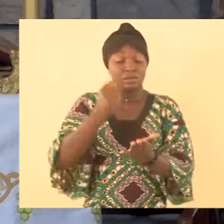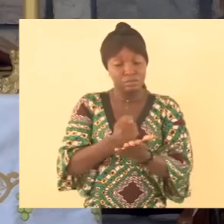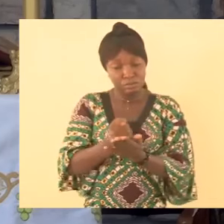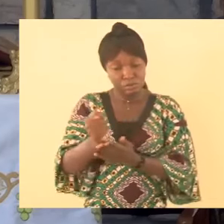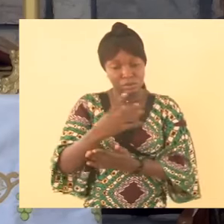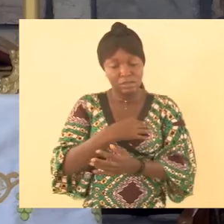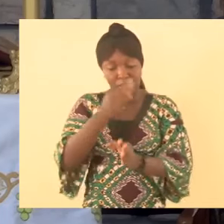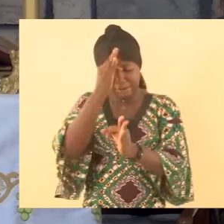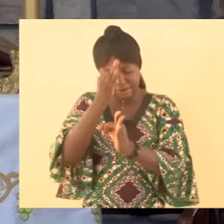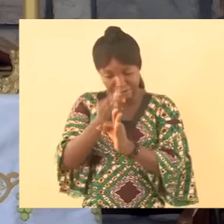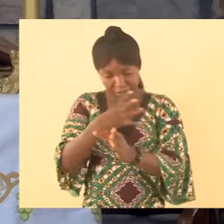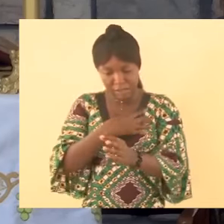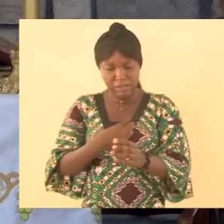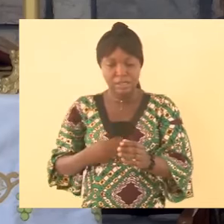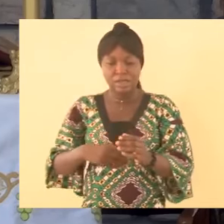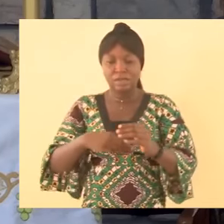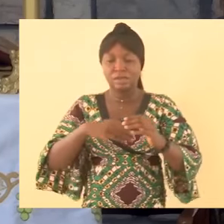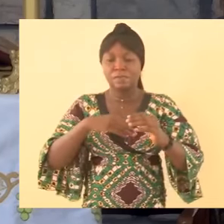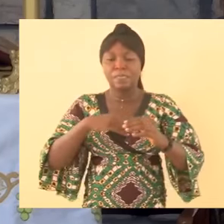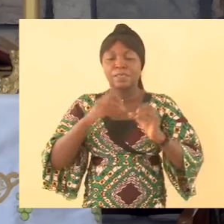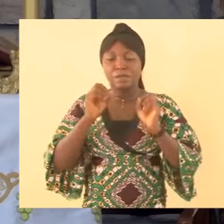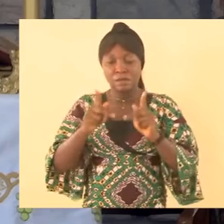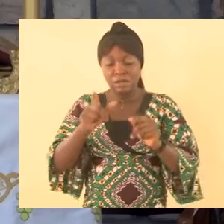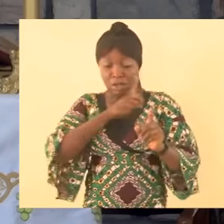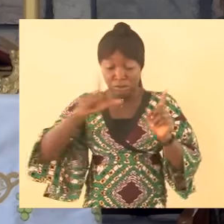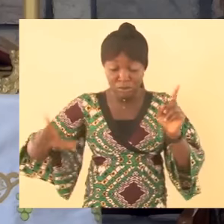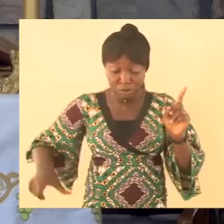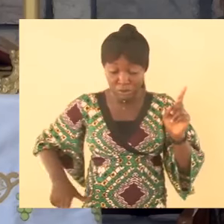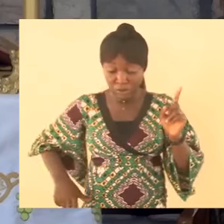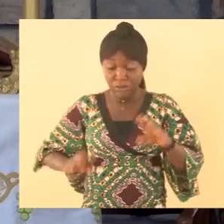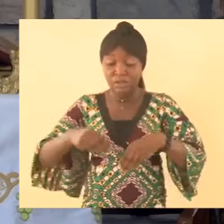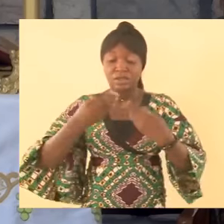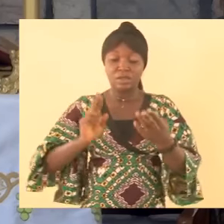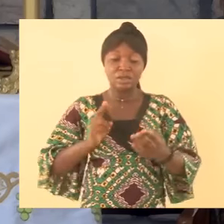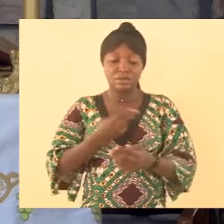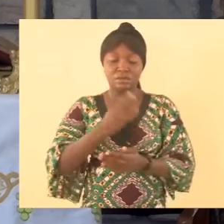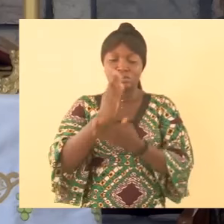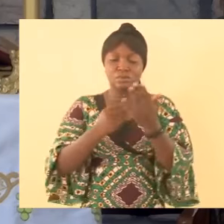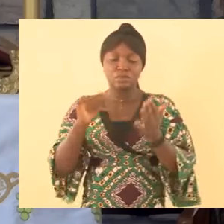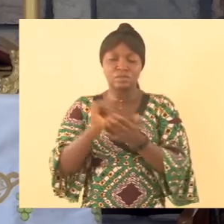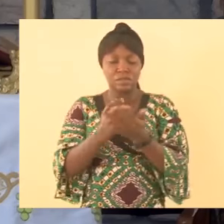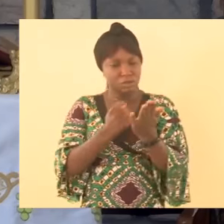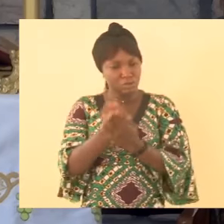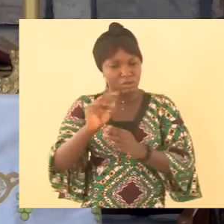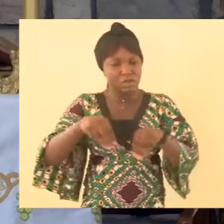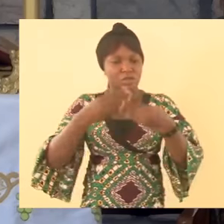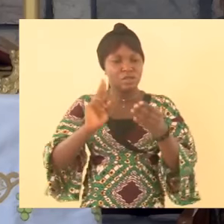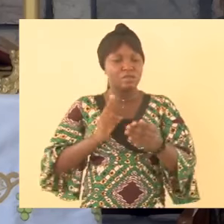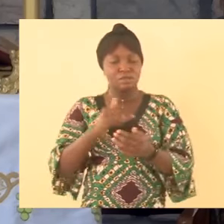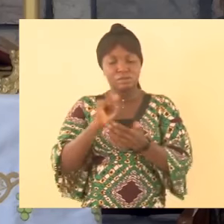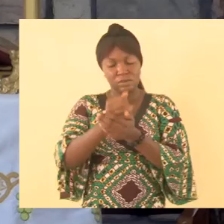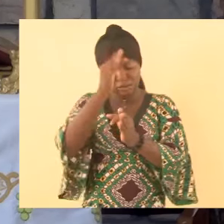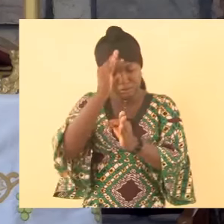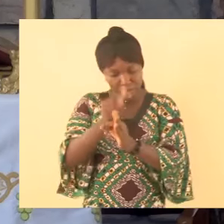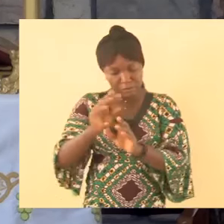of trust and faith and confidence. Lord, give us some of that trust. Give